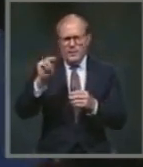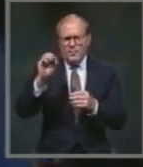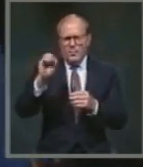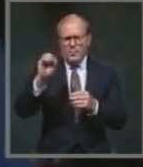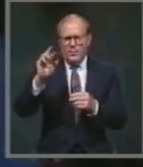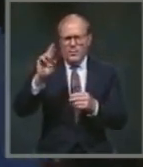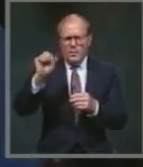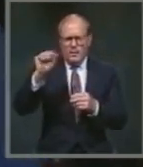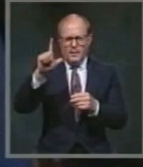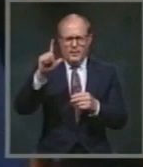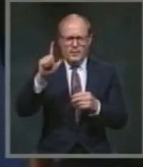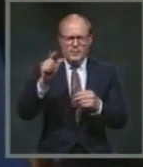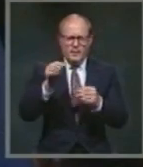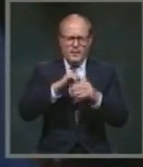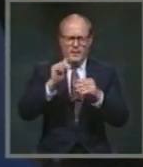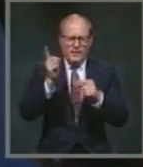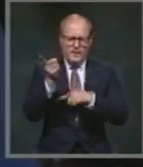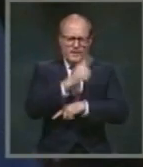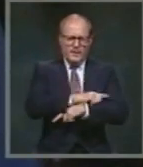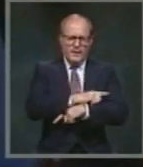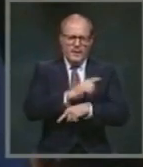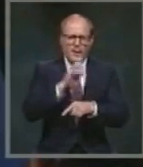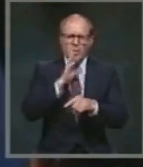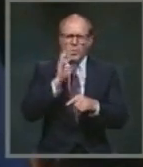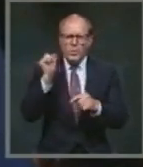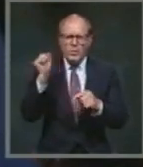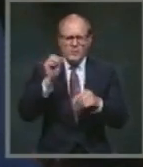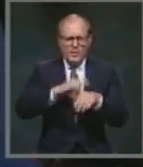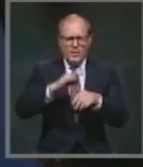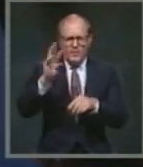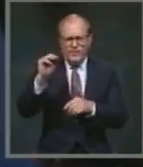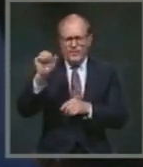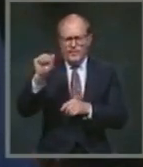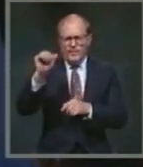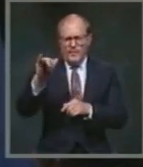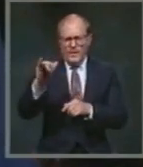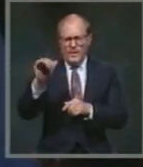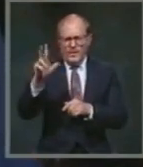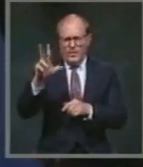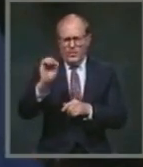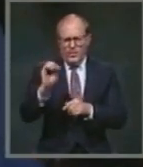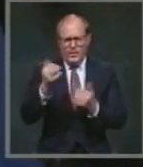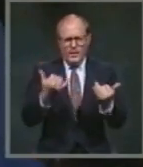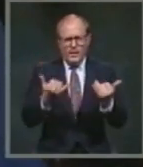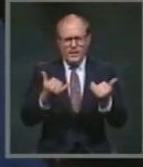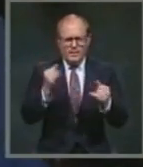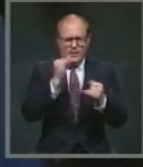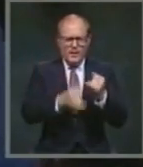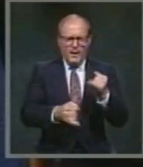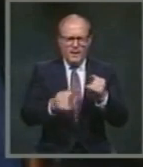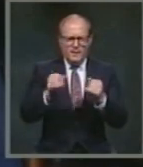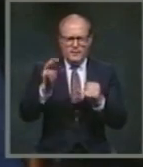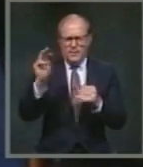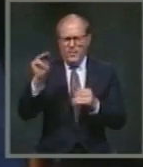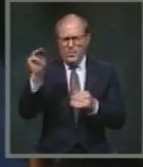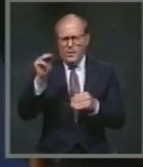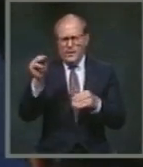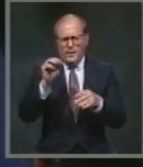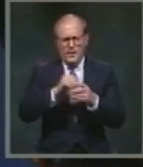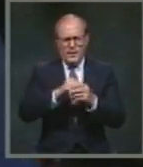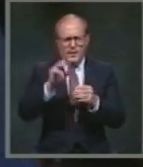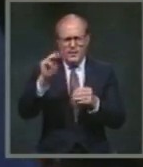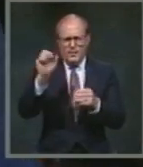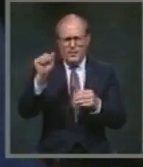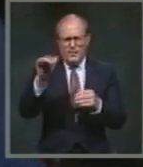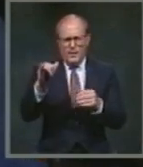by date as May 30th, but it isn't that way anymore. It's the last Monday in May. That means another